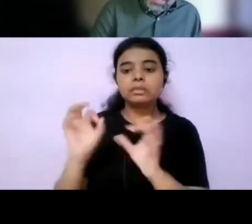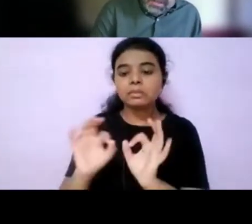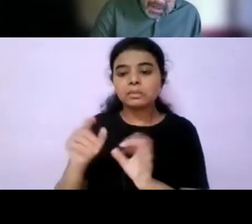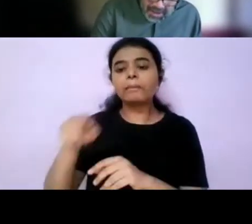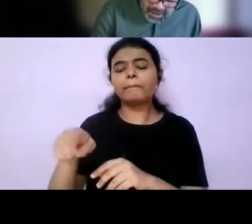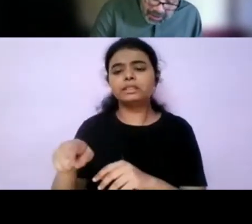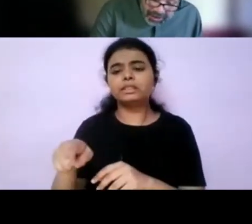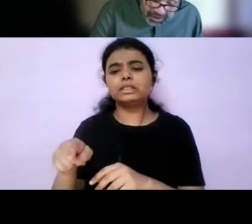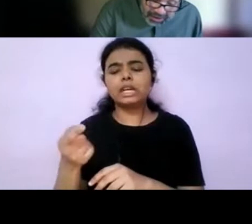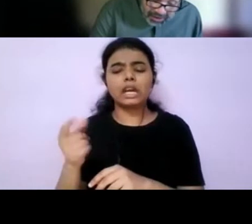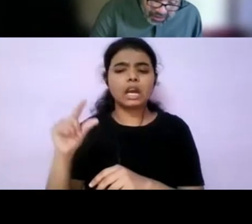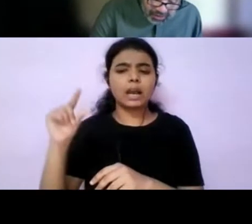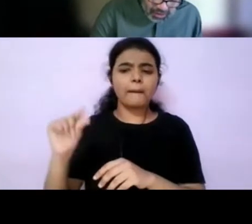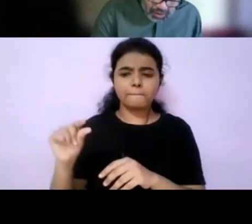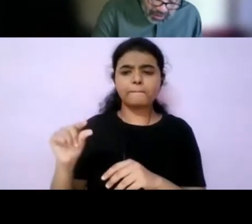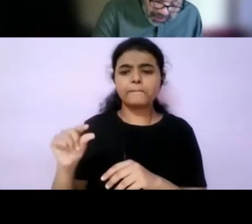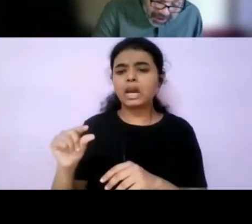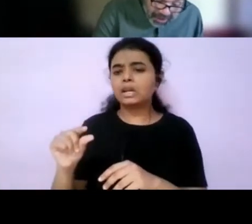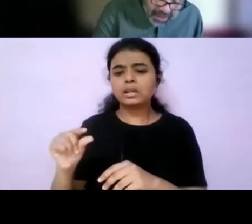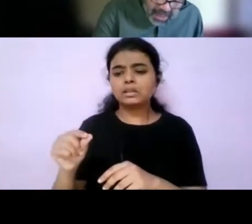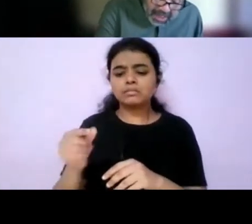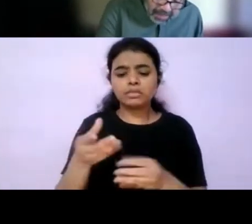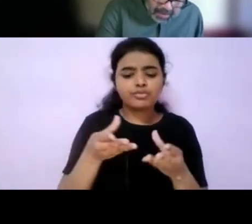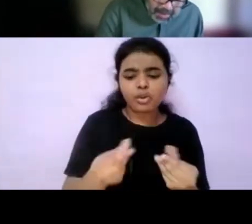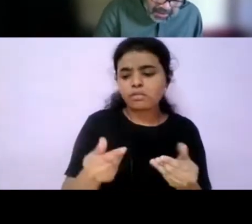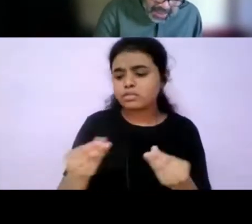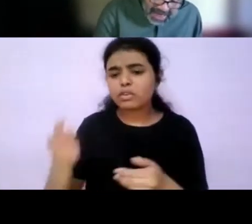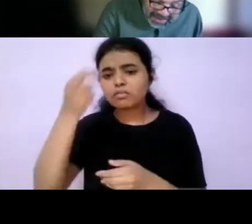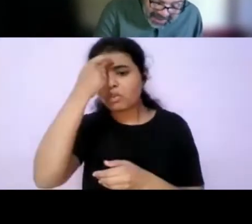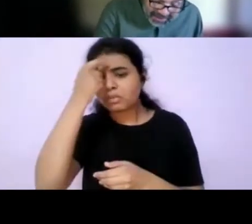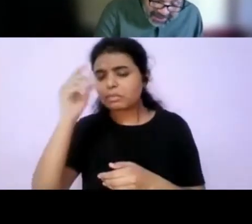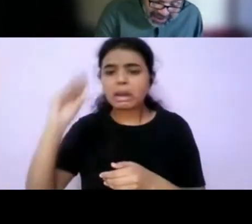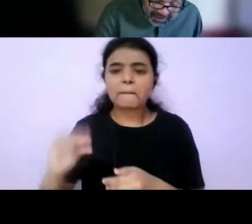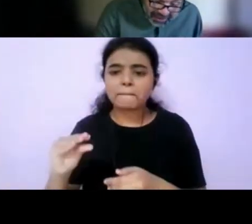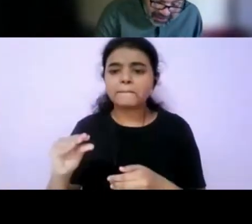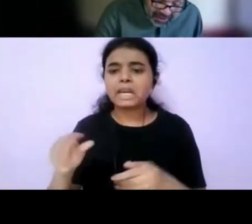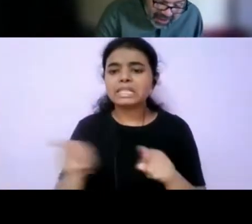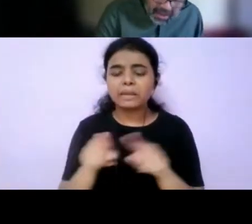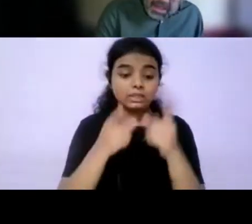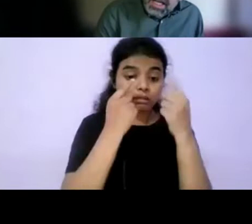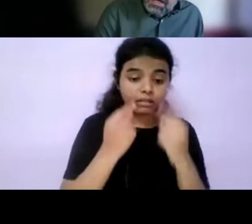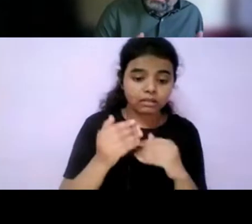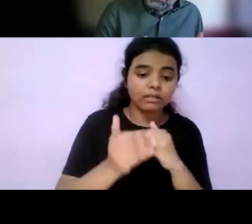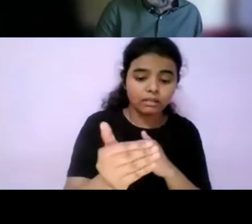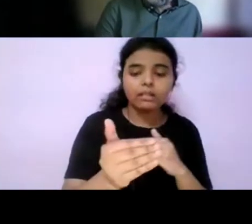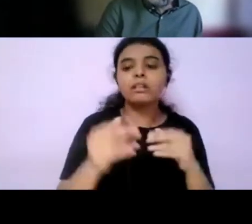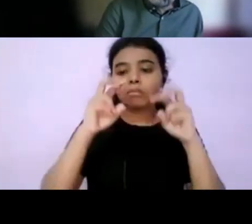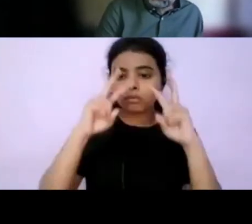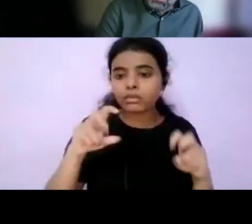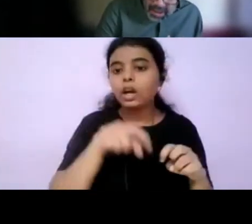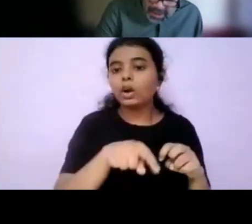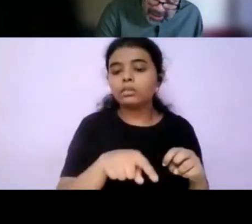good at is pointing to solutions or developing, implementing and testing initiatives that can help to